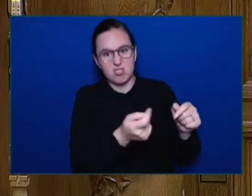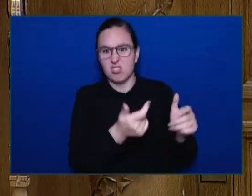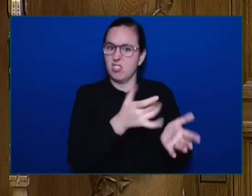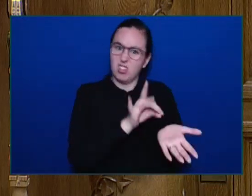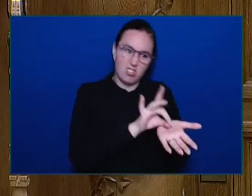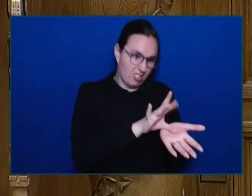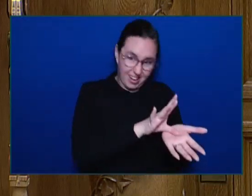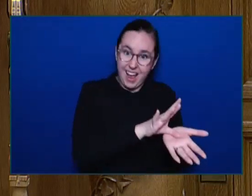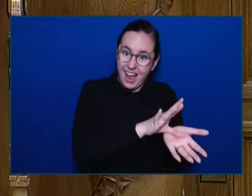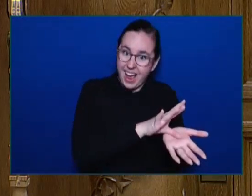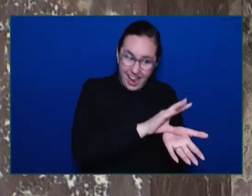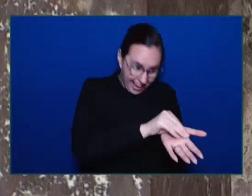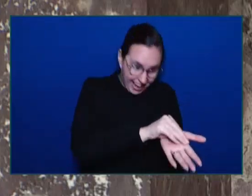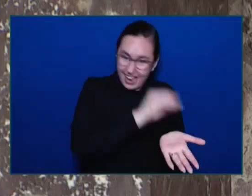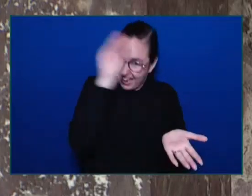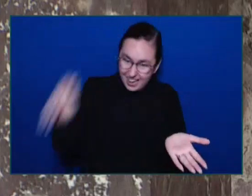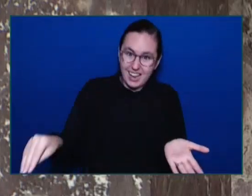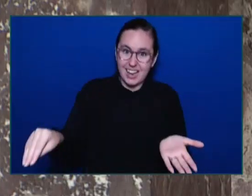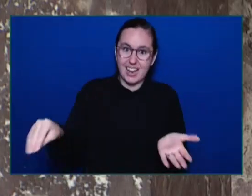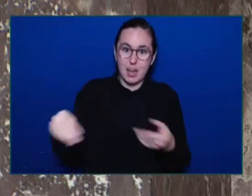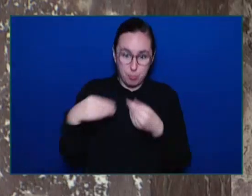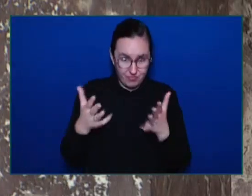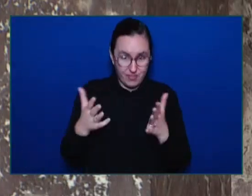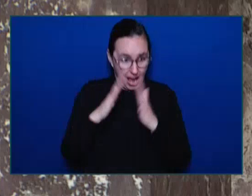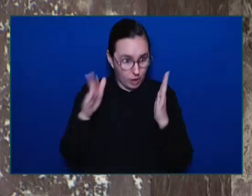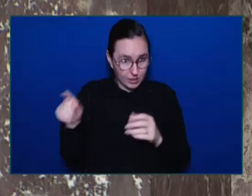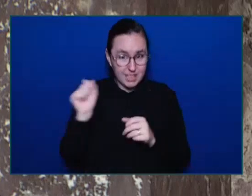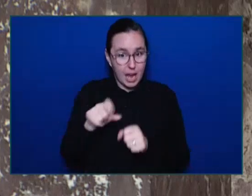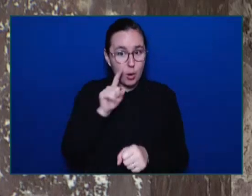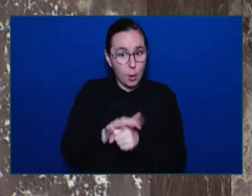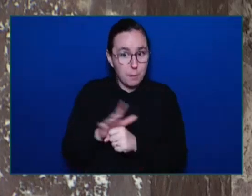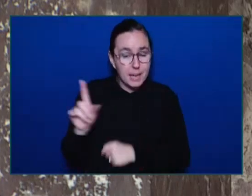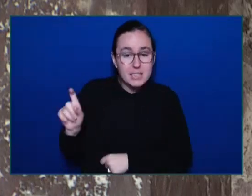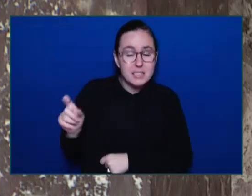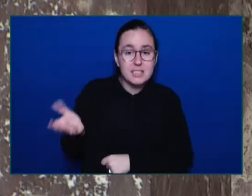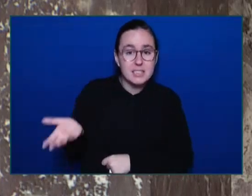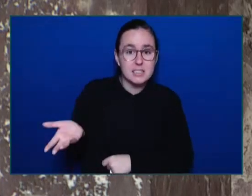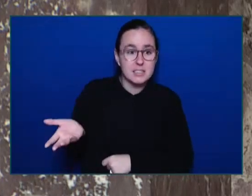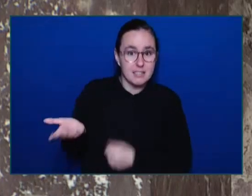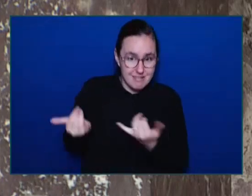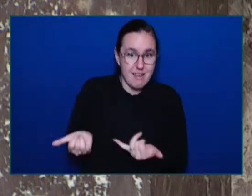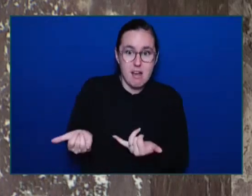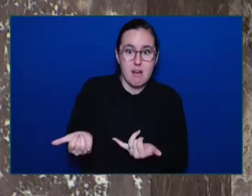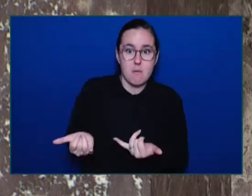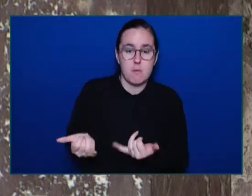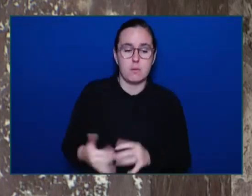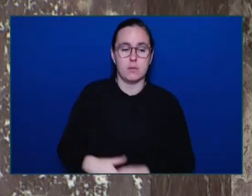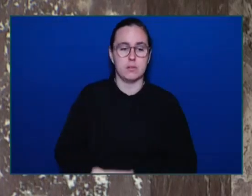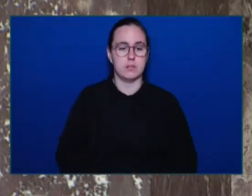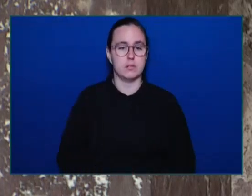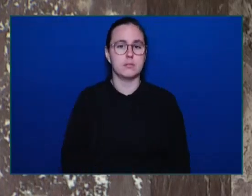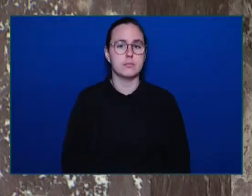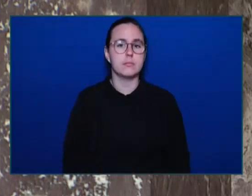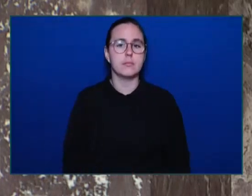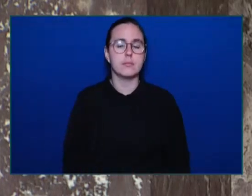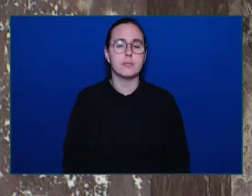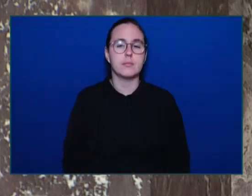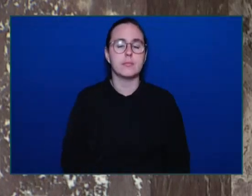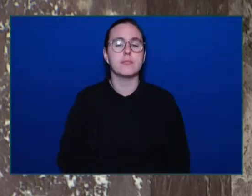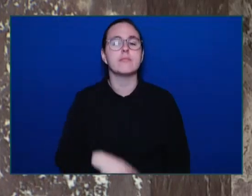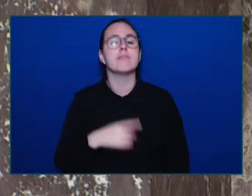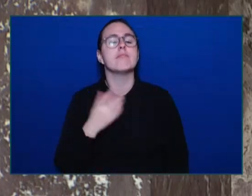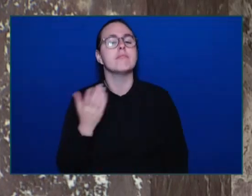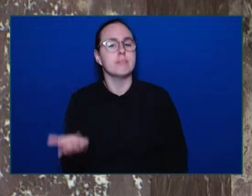Minister of Housing. Thank you, Honourable Speaker, and again, thanks to the member for the question. He is correct. The